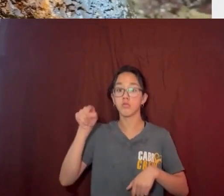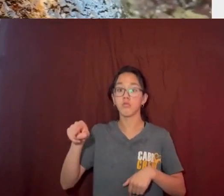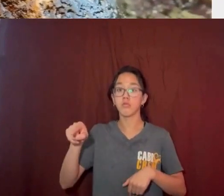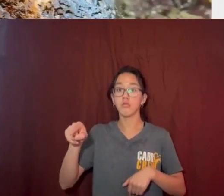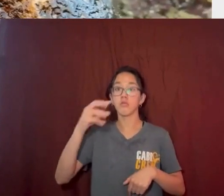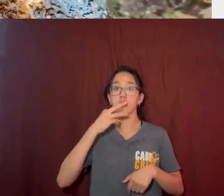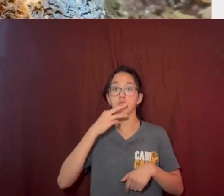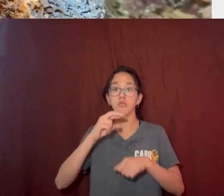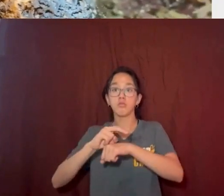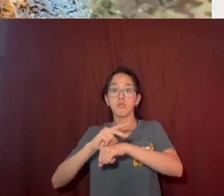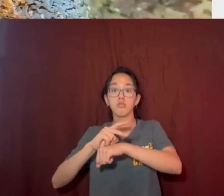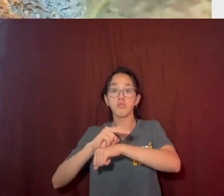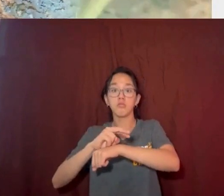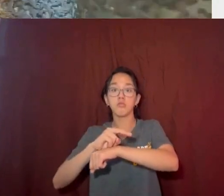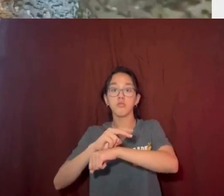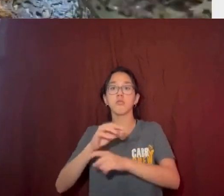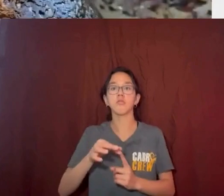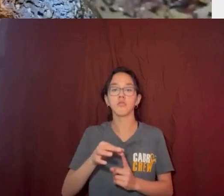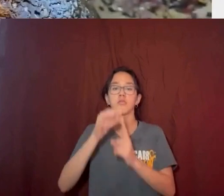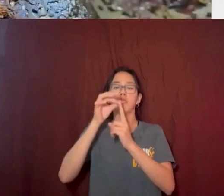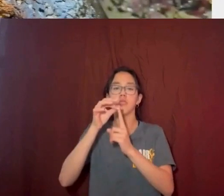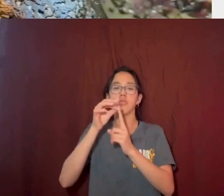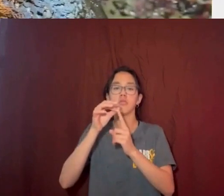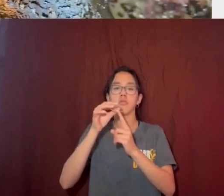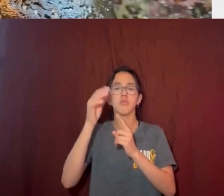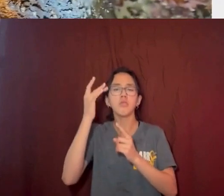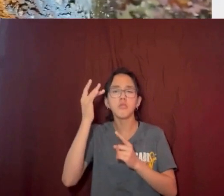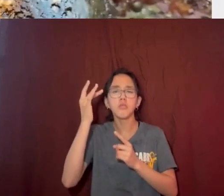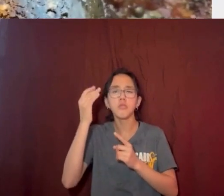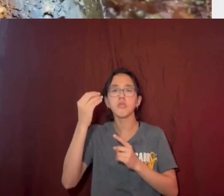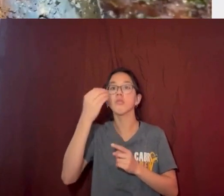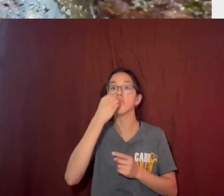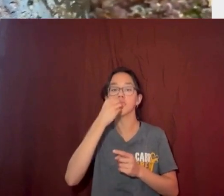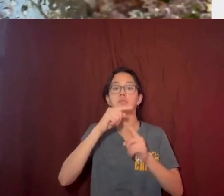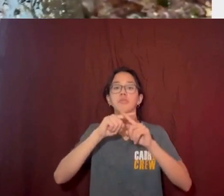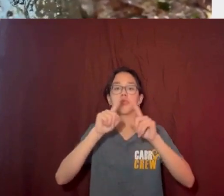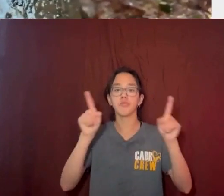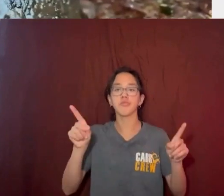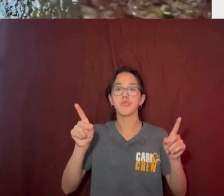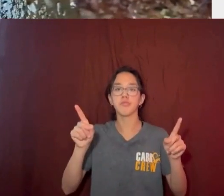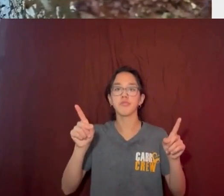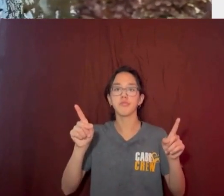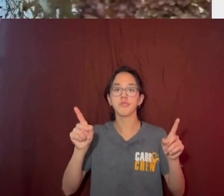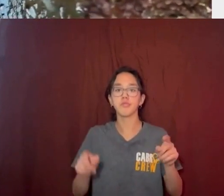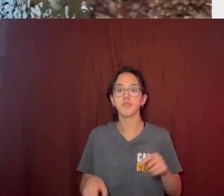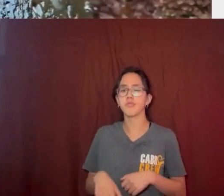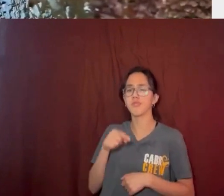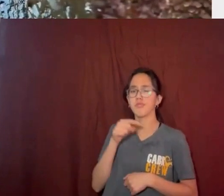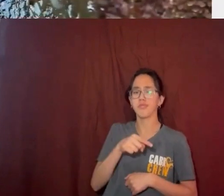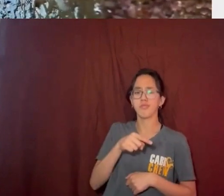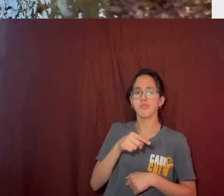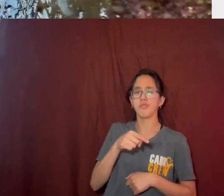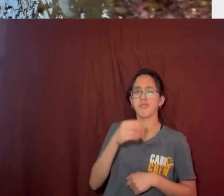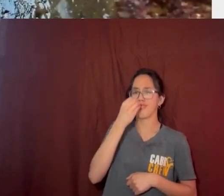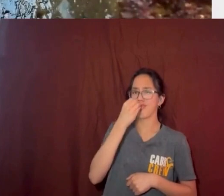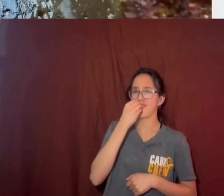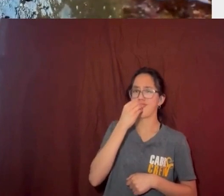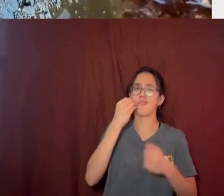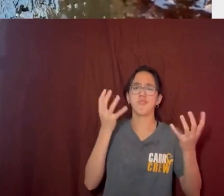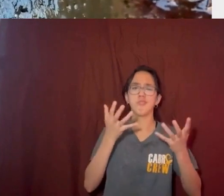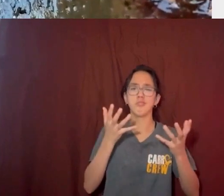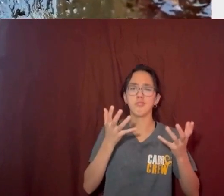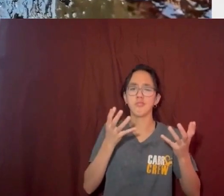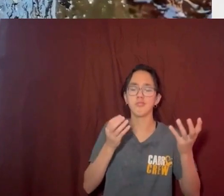But this snail is very special, and it has to do with what it eats. What do the snails in your garden eat?